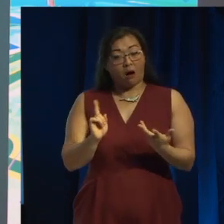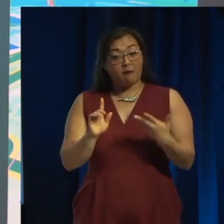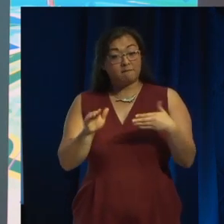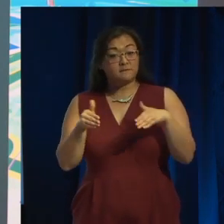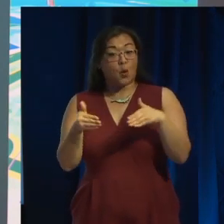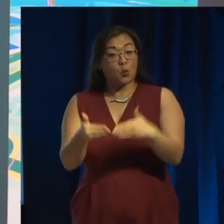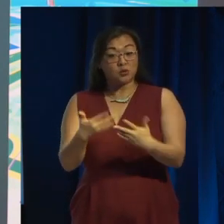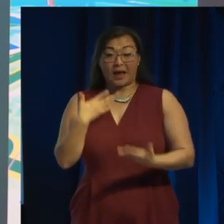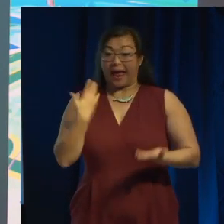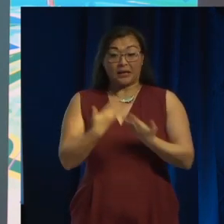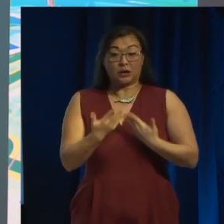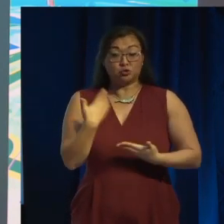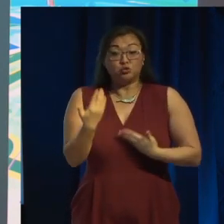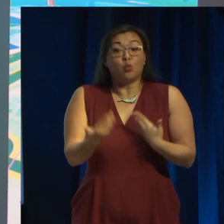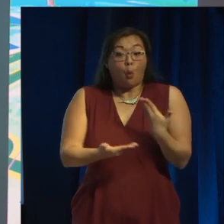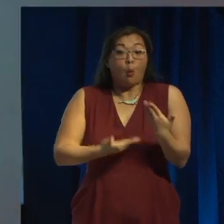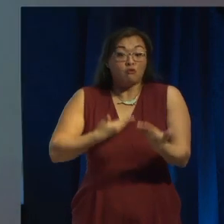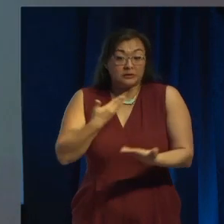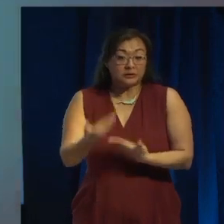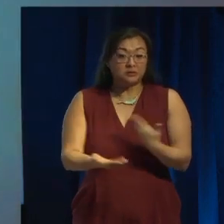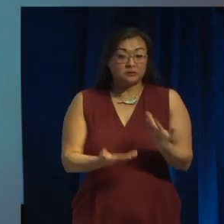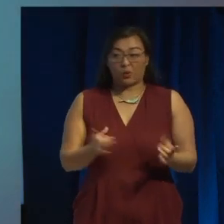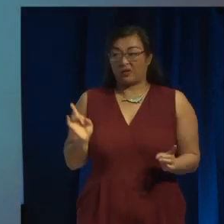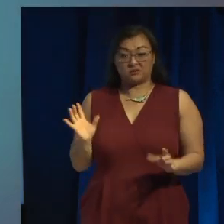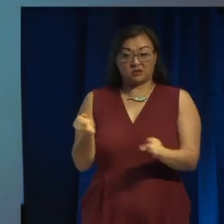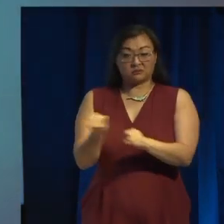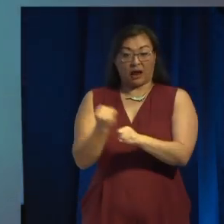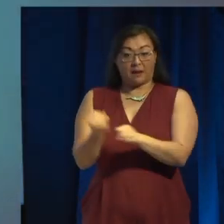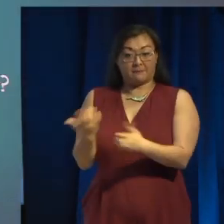So it is gameplay. And